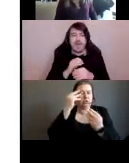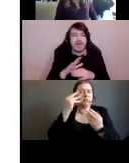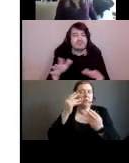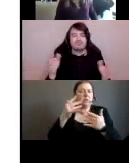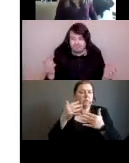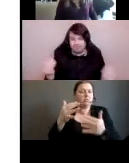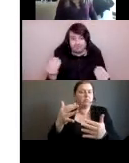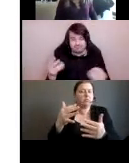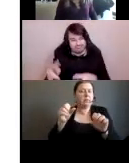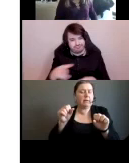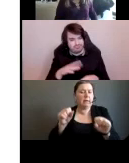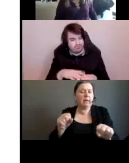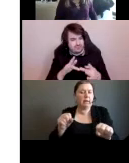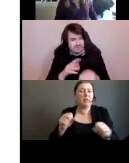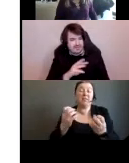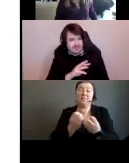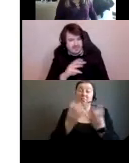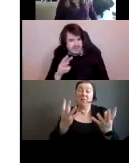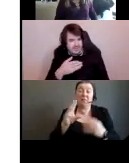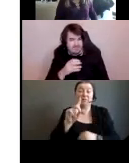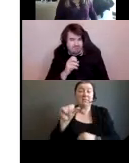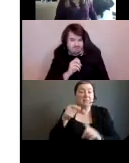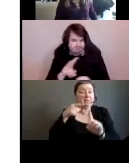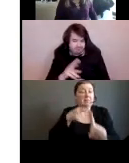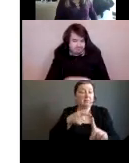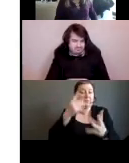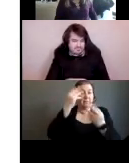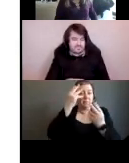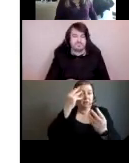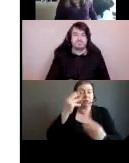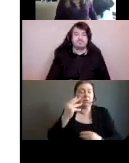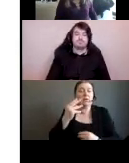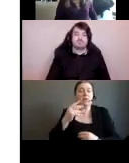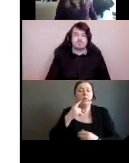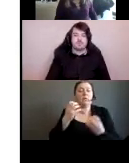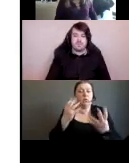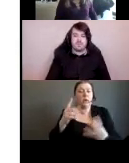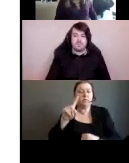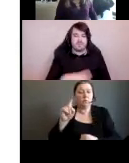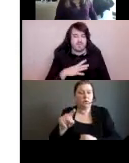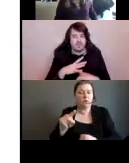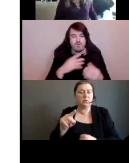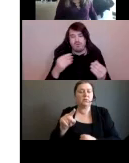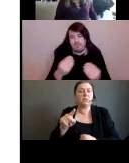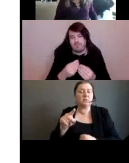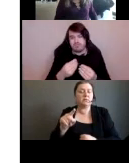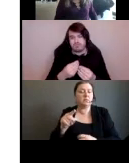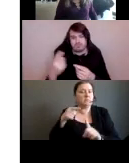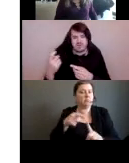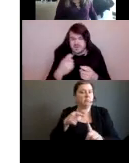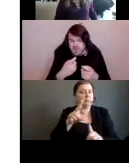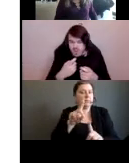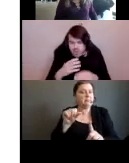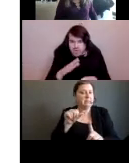lot of disability specific eligibility questions here. And I just also